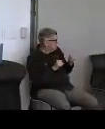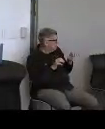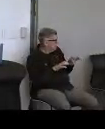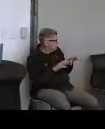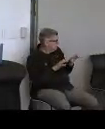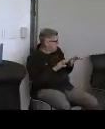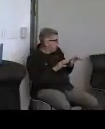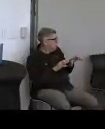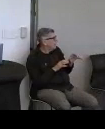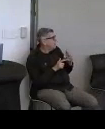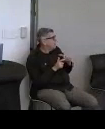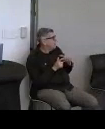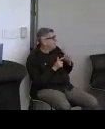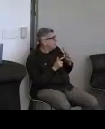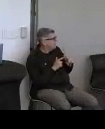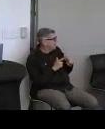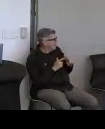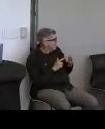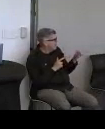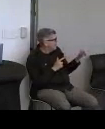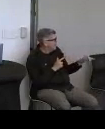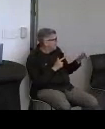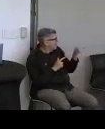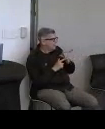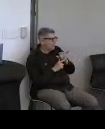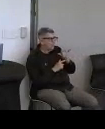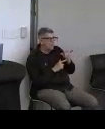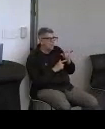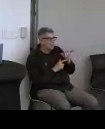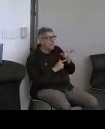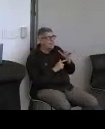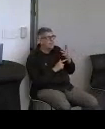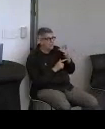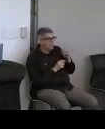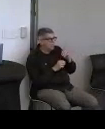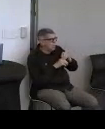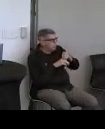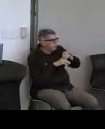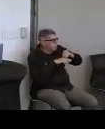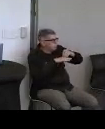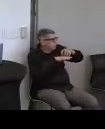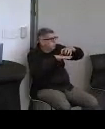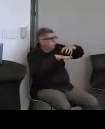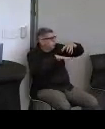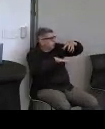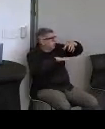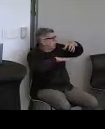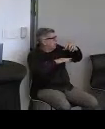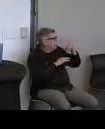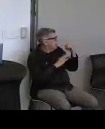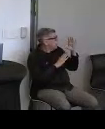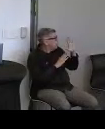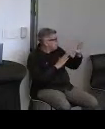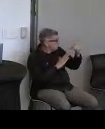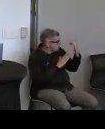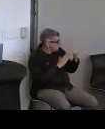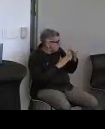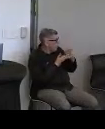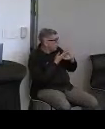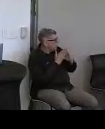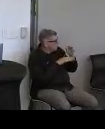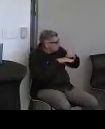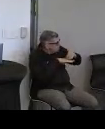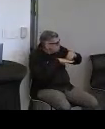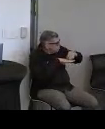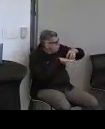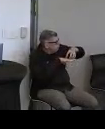it pops up like popcorn. It swells up, which is why they call it swell paper. And that's how the drawing that you make is going to become